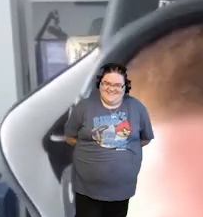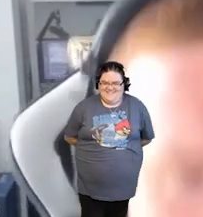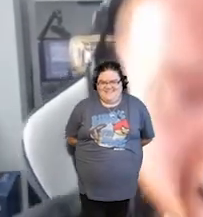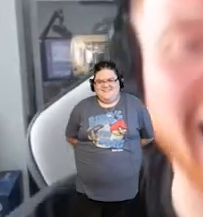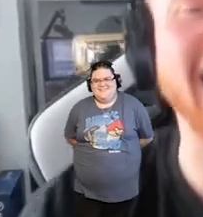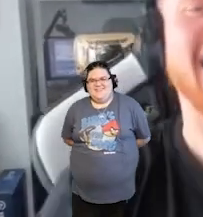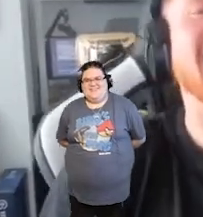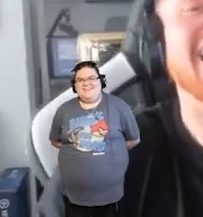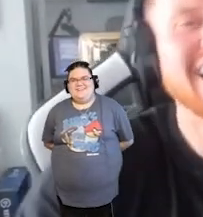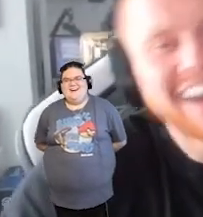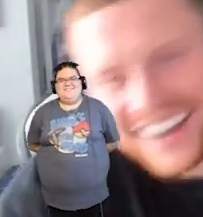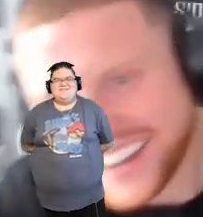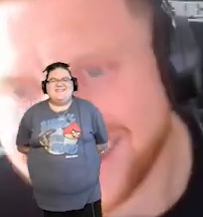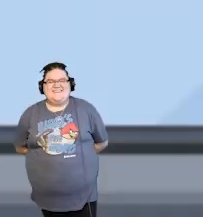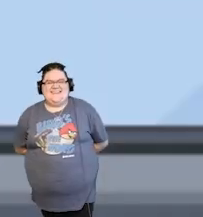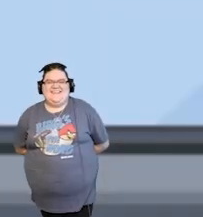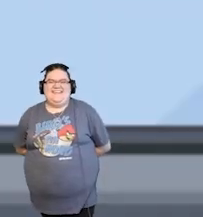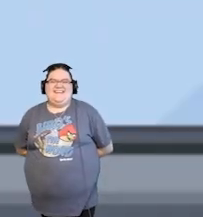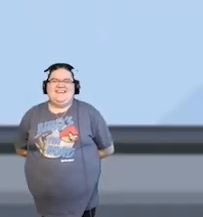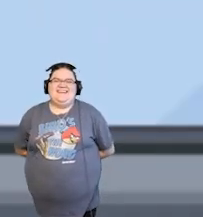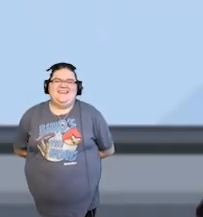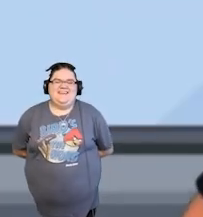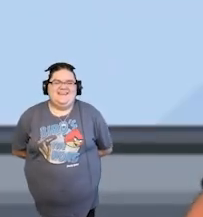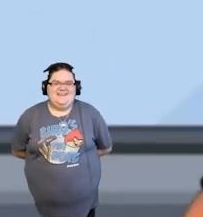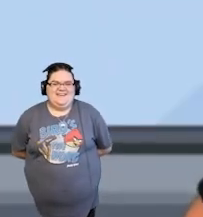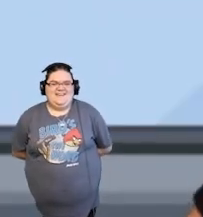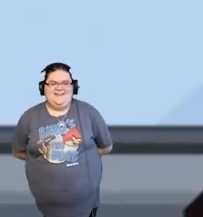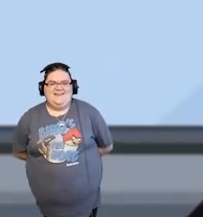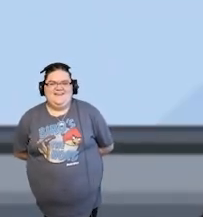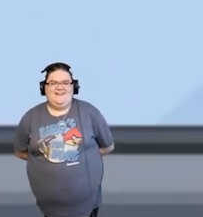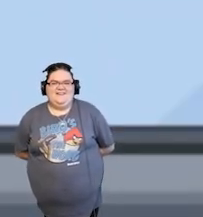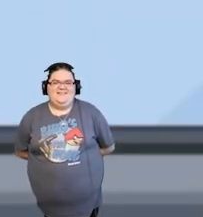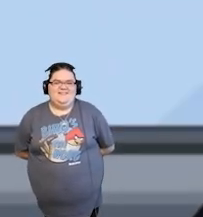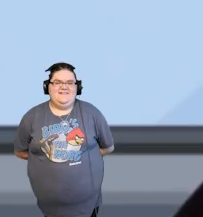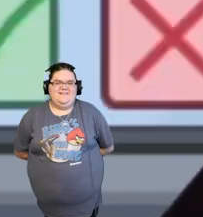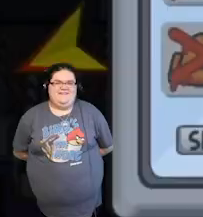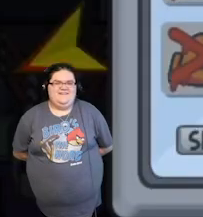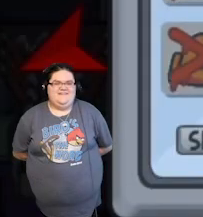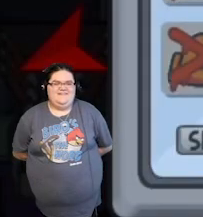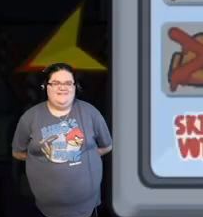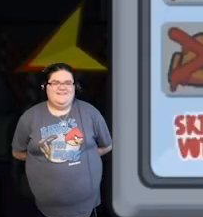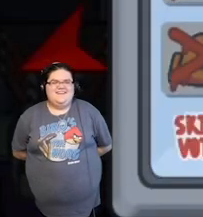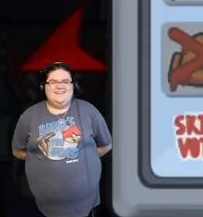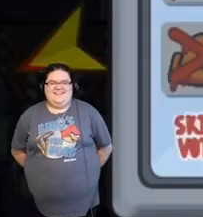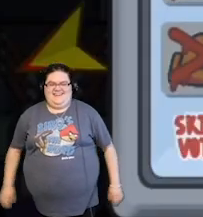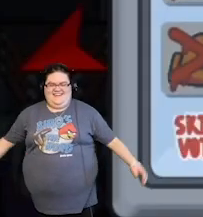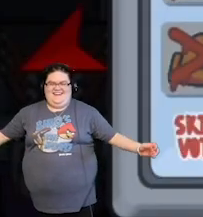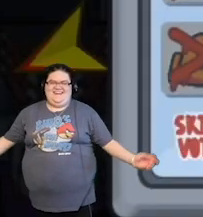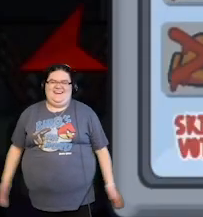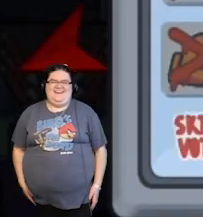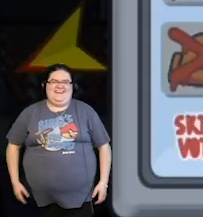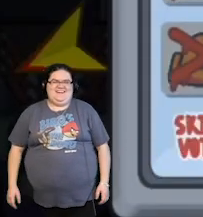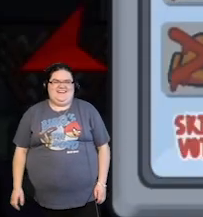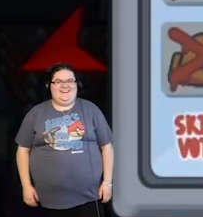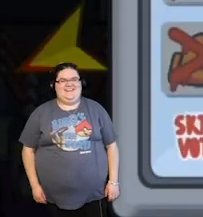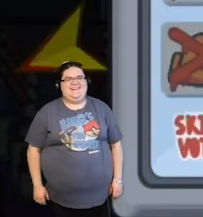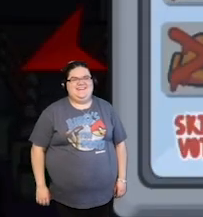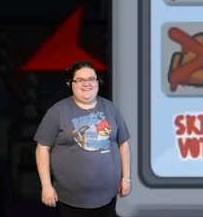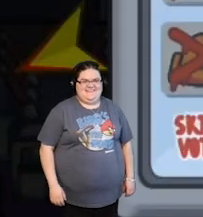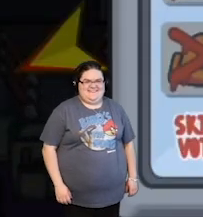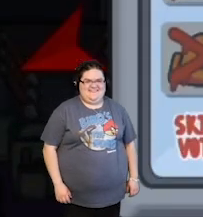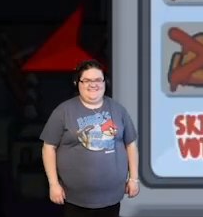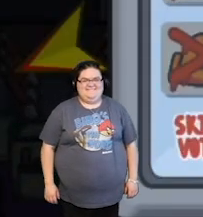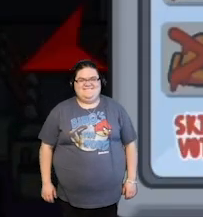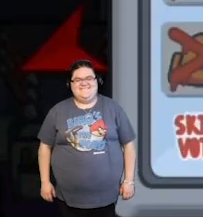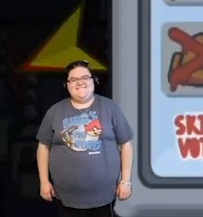It's enough for me. It's enough for me. Fucking play for 2 hours. I get once, and he's a whole time. You fucking